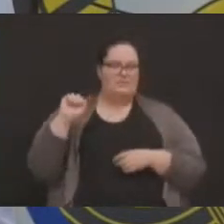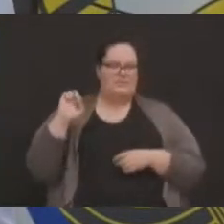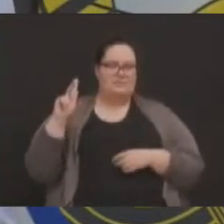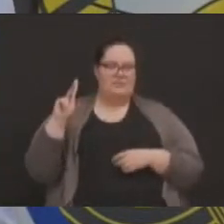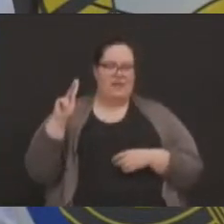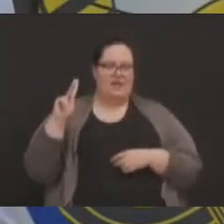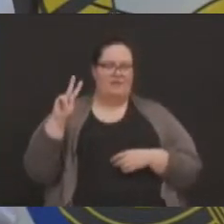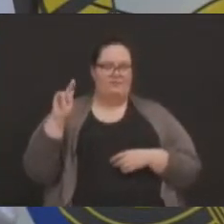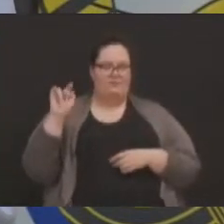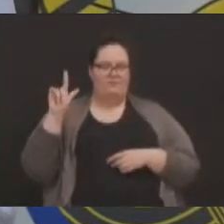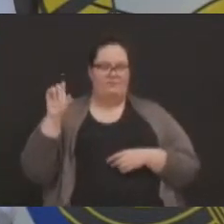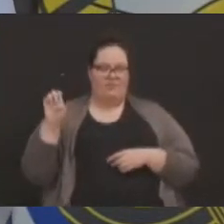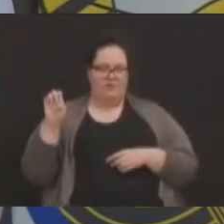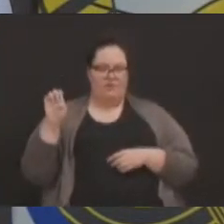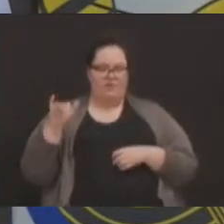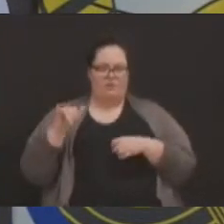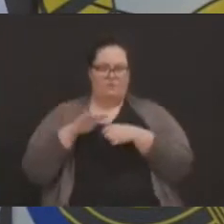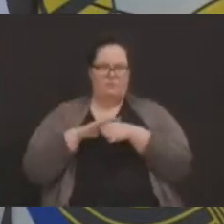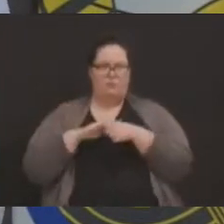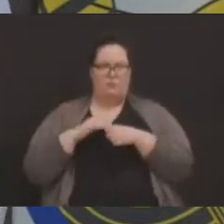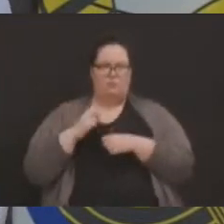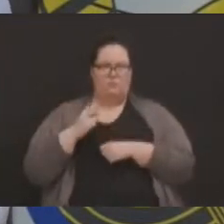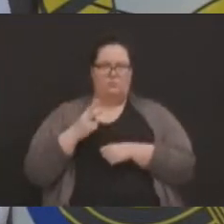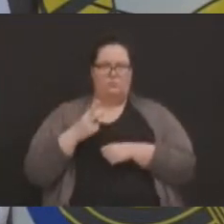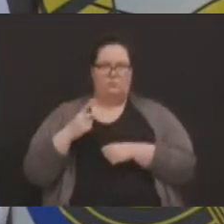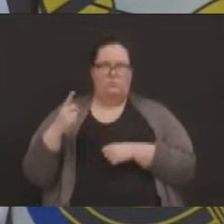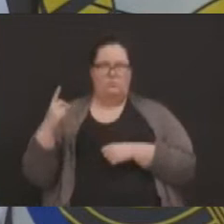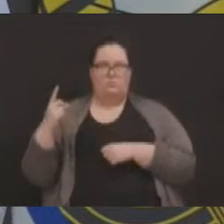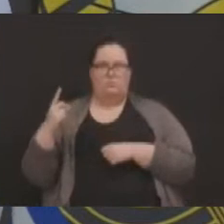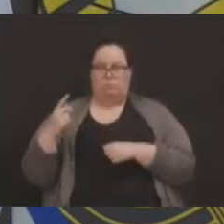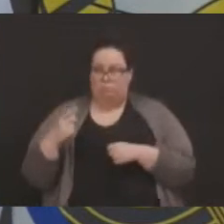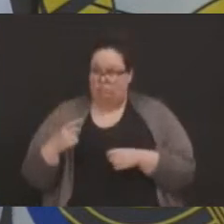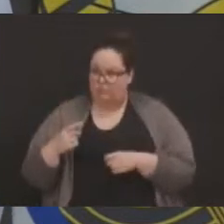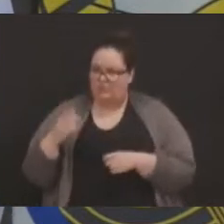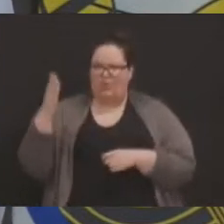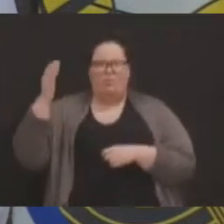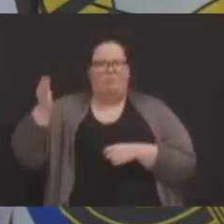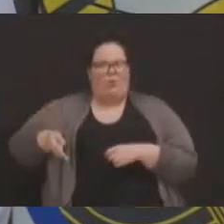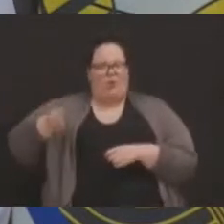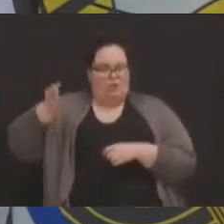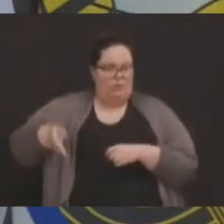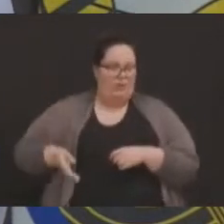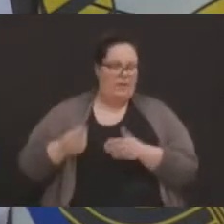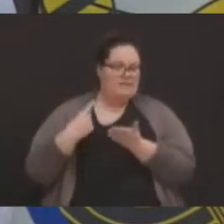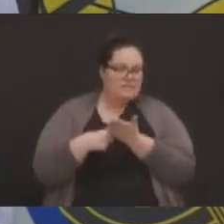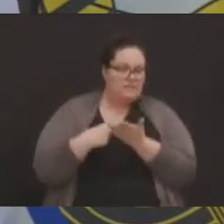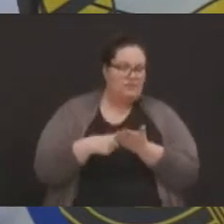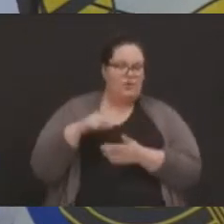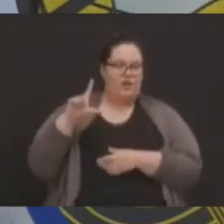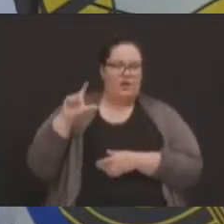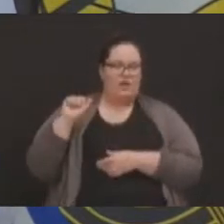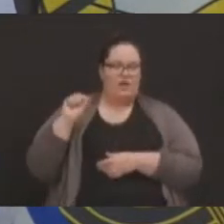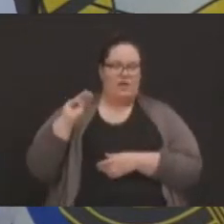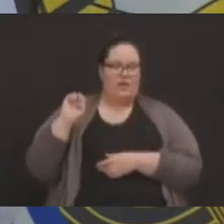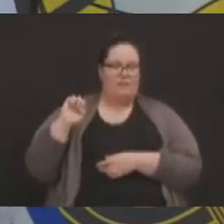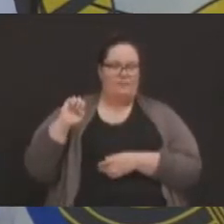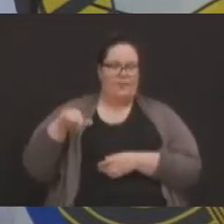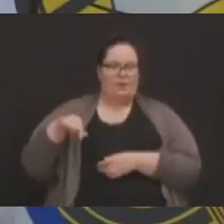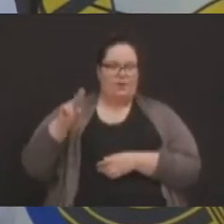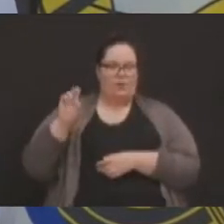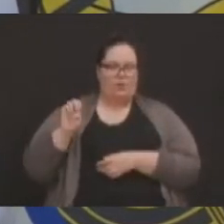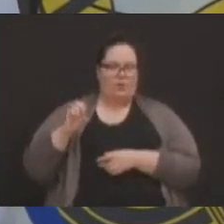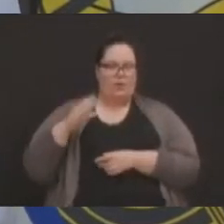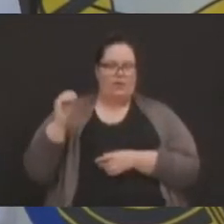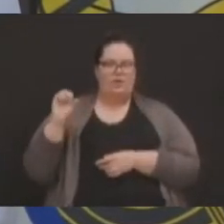taking place. Oh, I said Shippagan. Shediac. It says Shediac. We